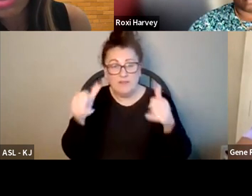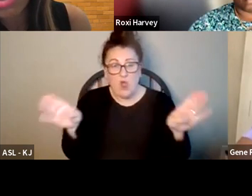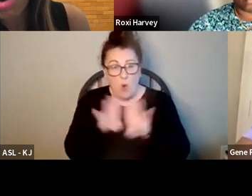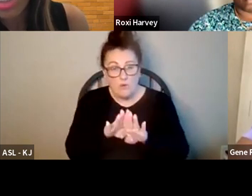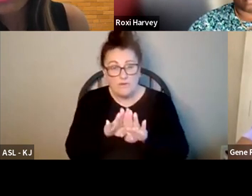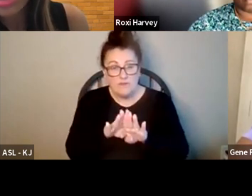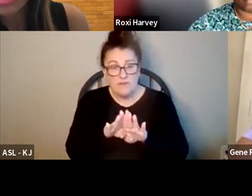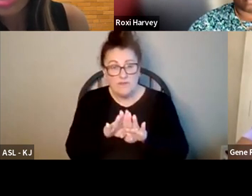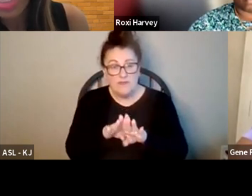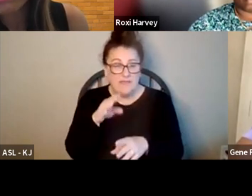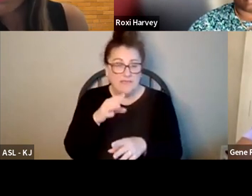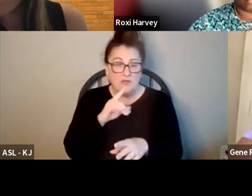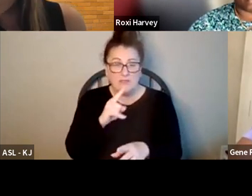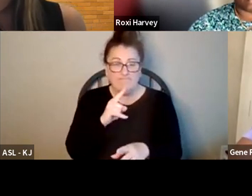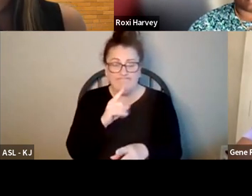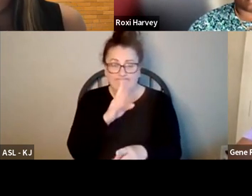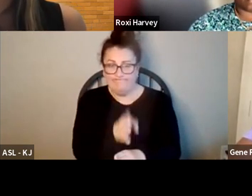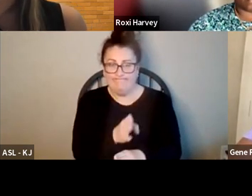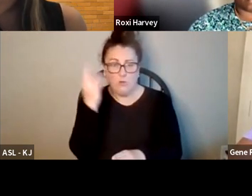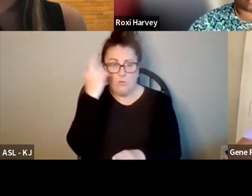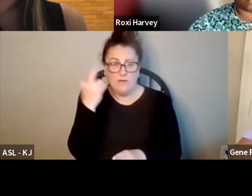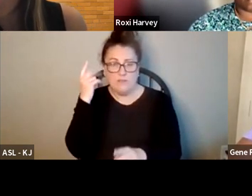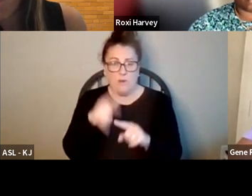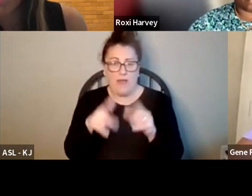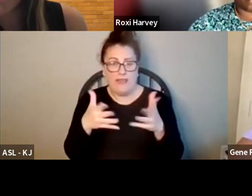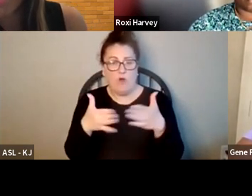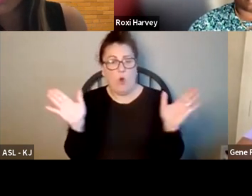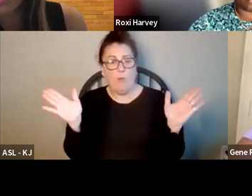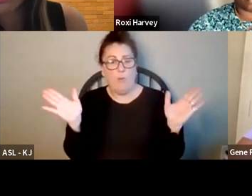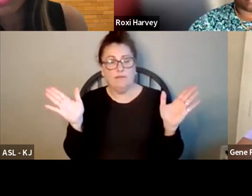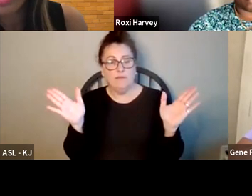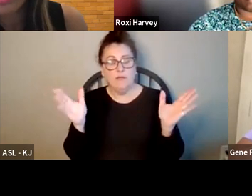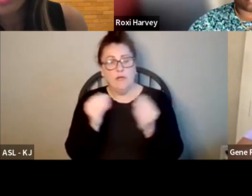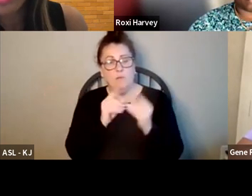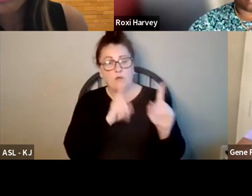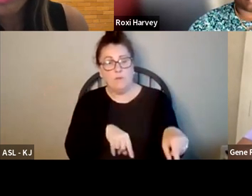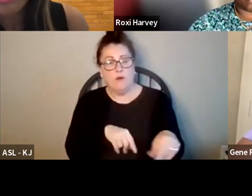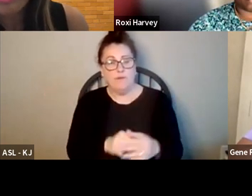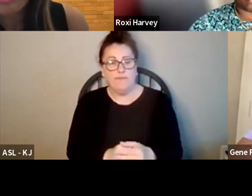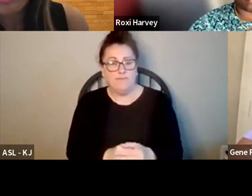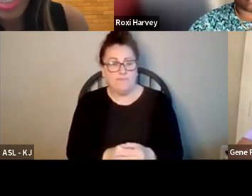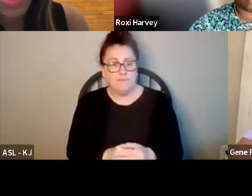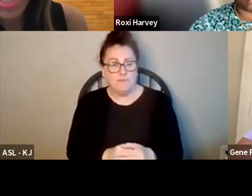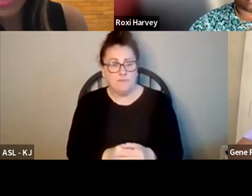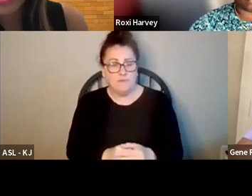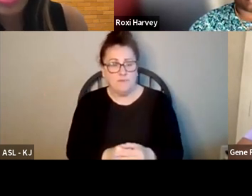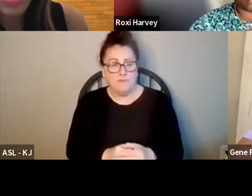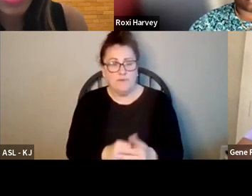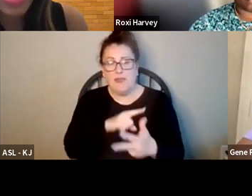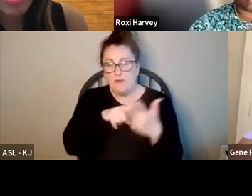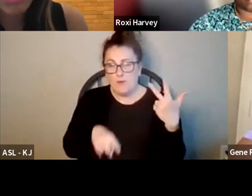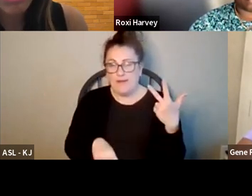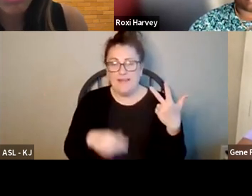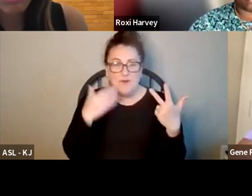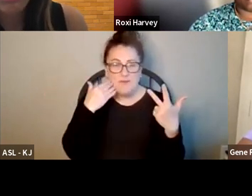is there a hard reason that we couldn't leave it open to get more people to respond? I know I asked three